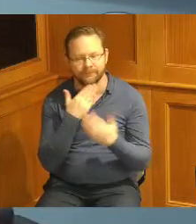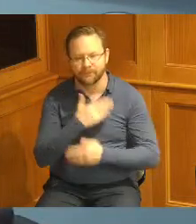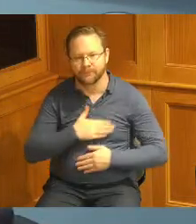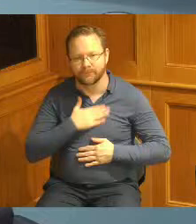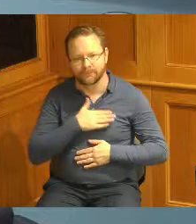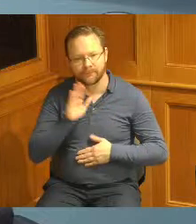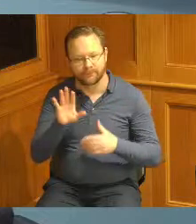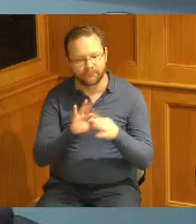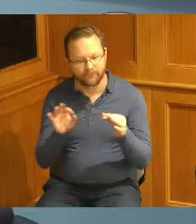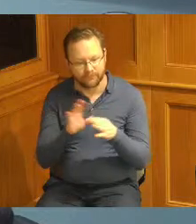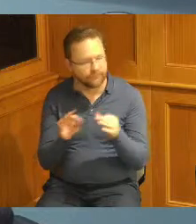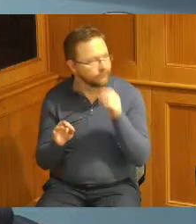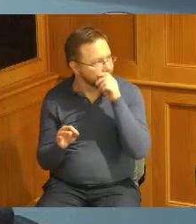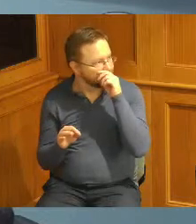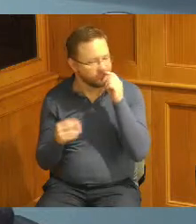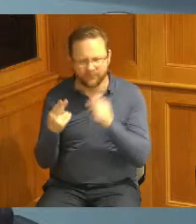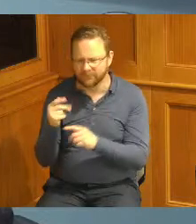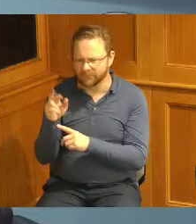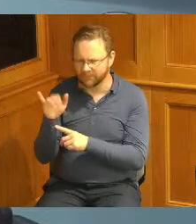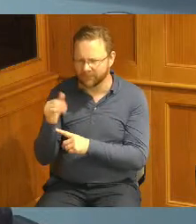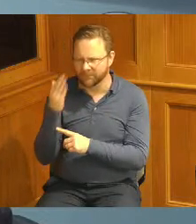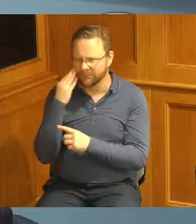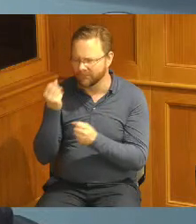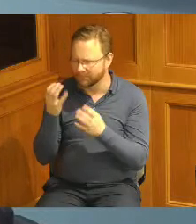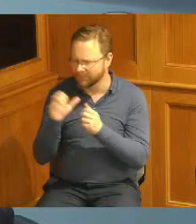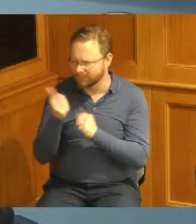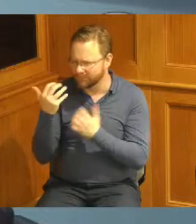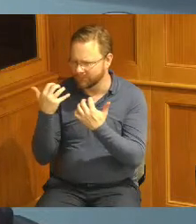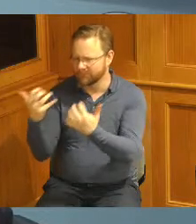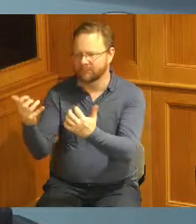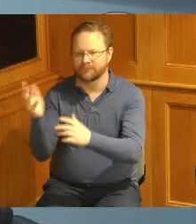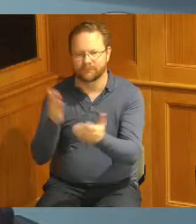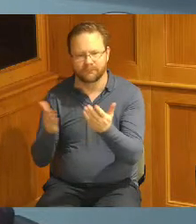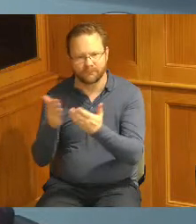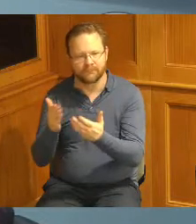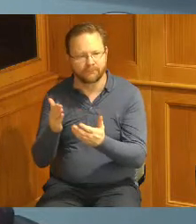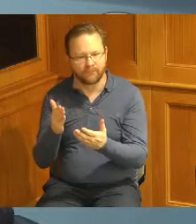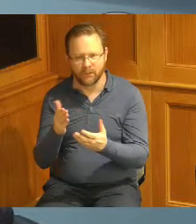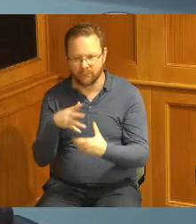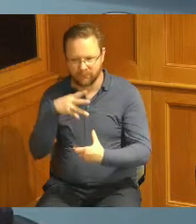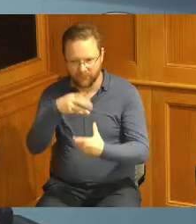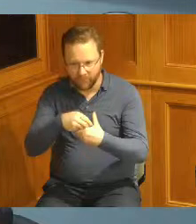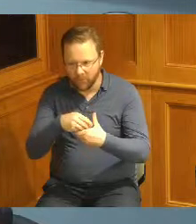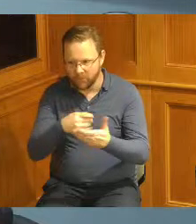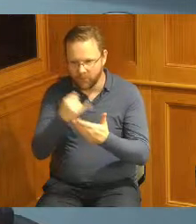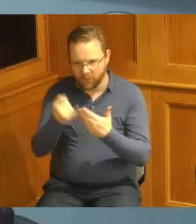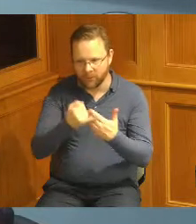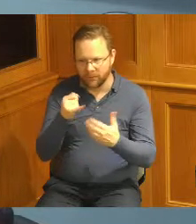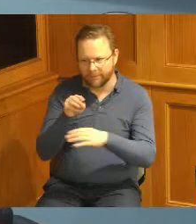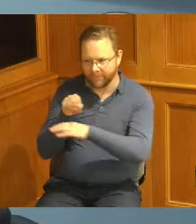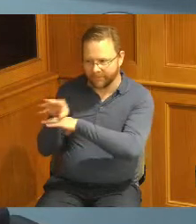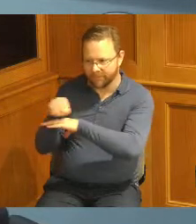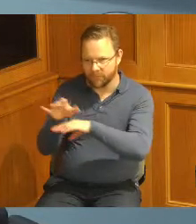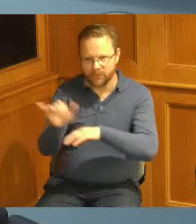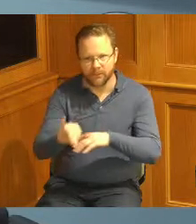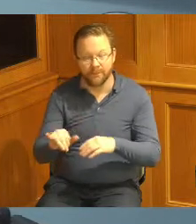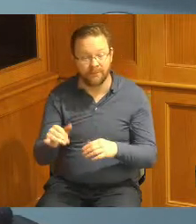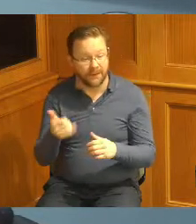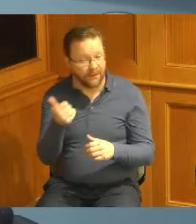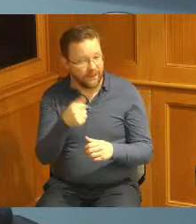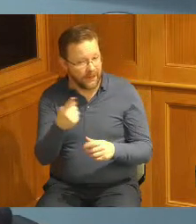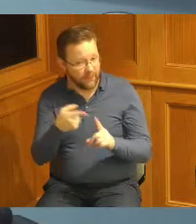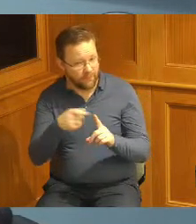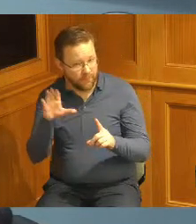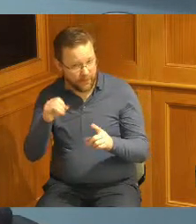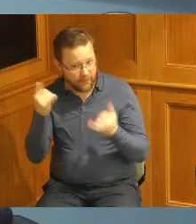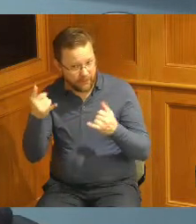that. Harry, I know there are many others here that have an interest in the project. I'm wondering if anybody from Givaudan would like to